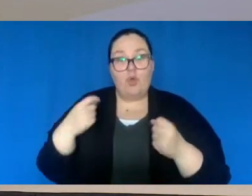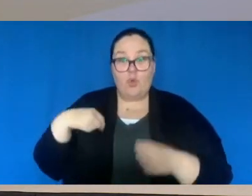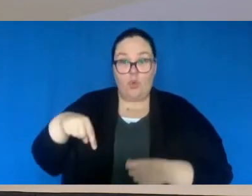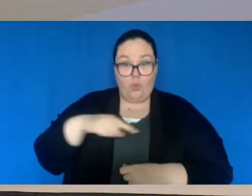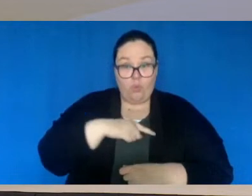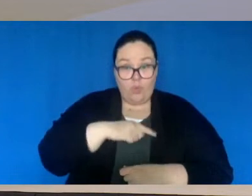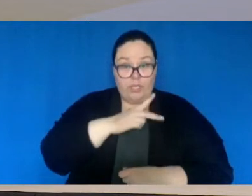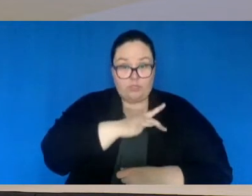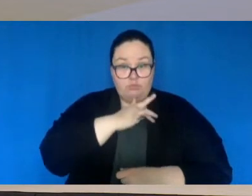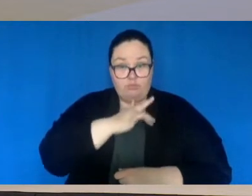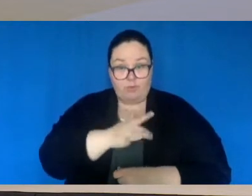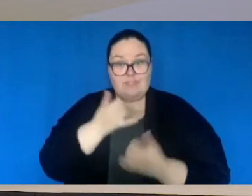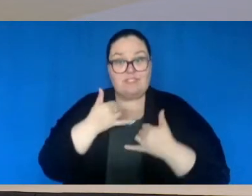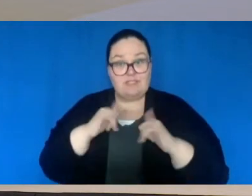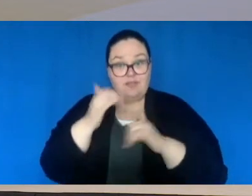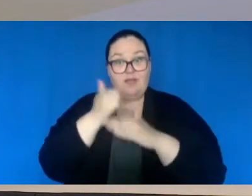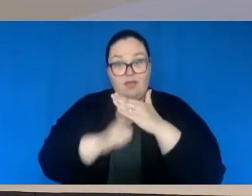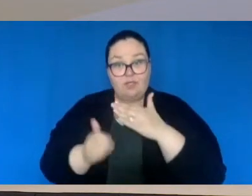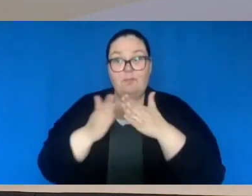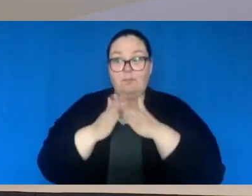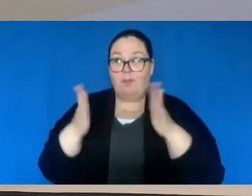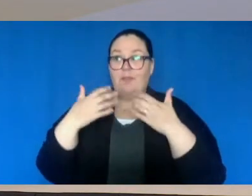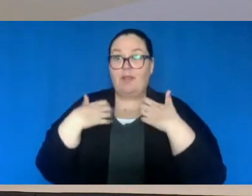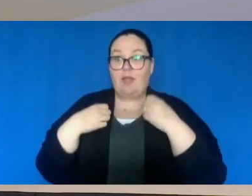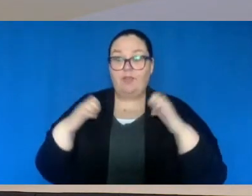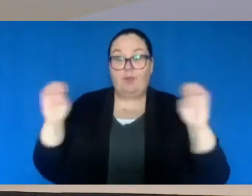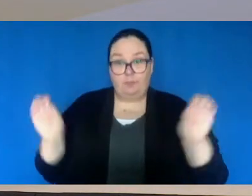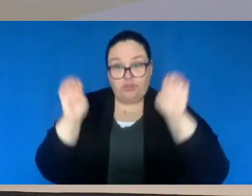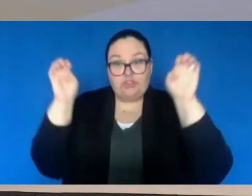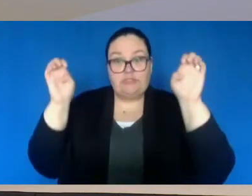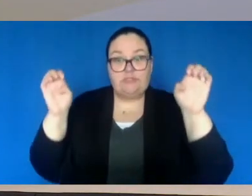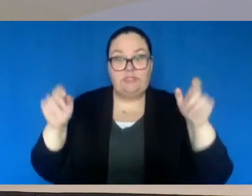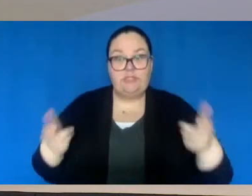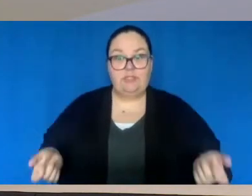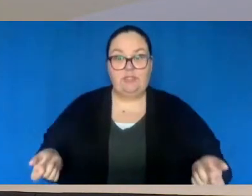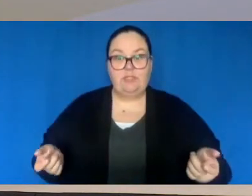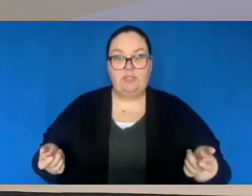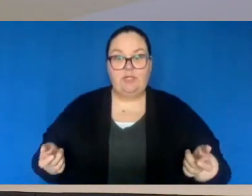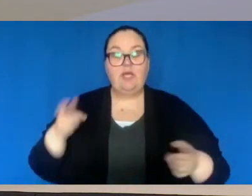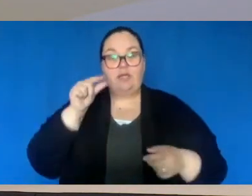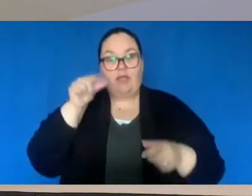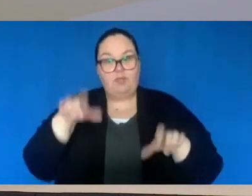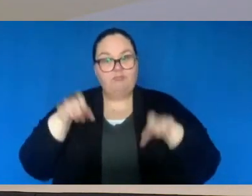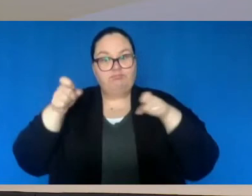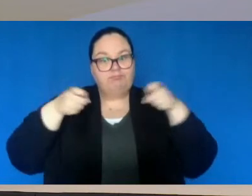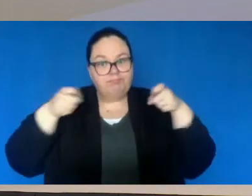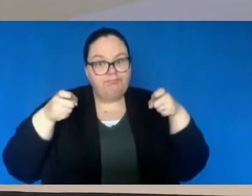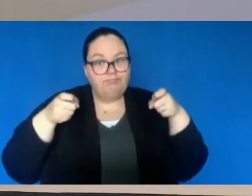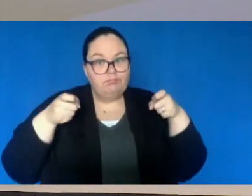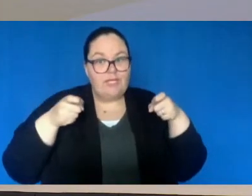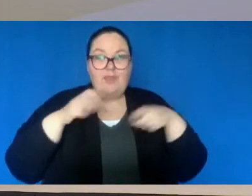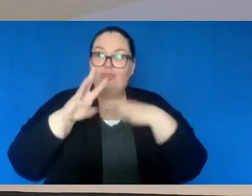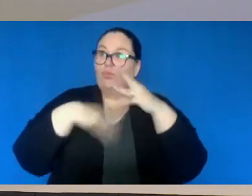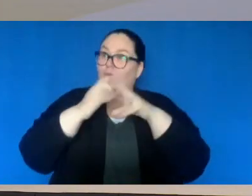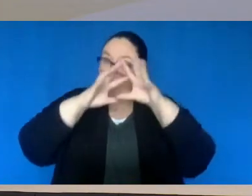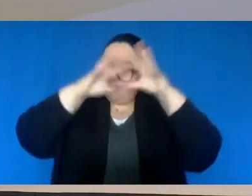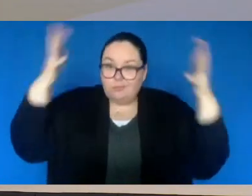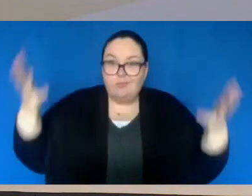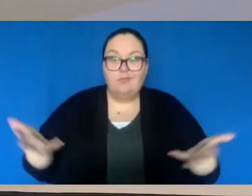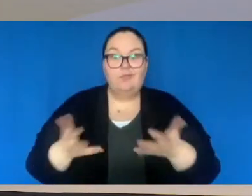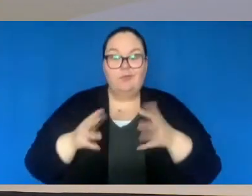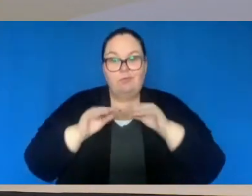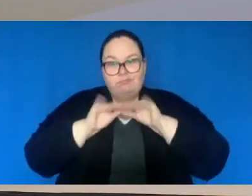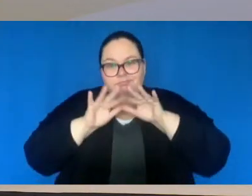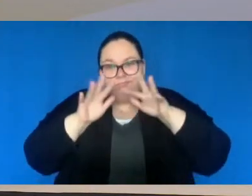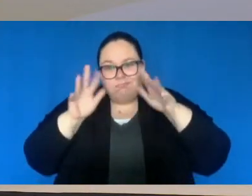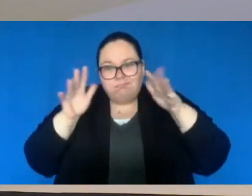a state of public health emergency and are in the midst of a global pandemic. To individuals who feel this way,